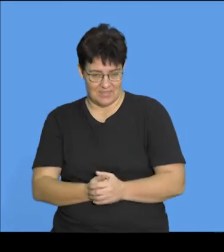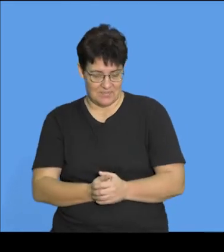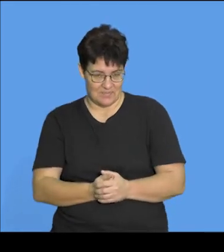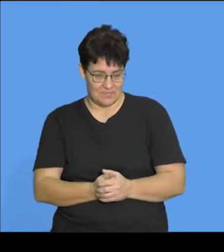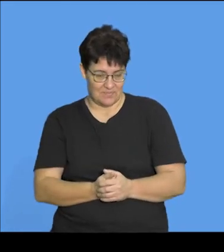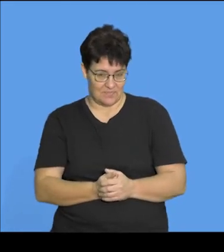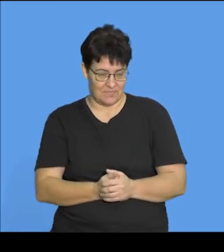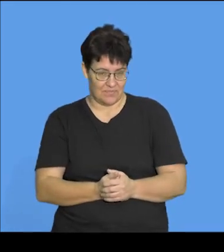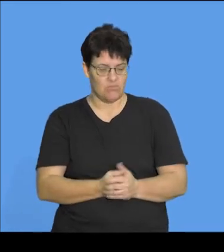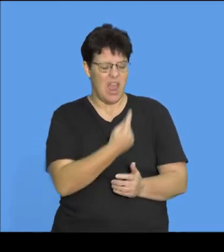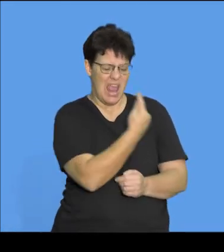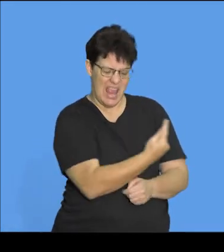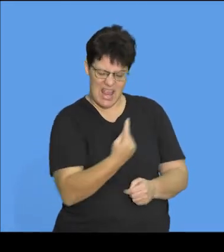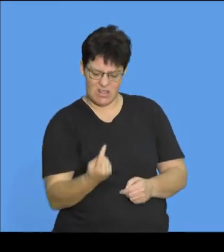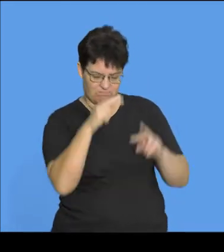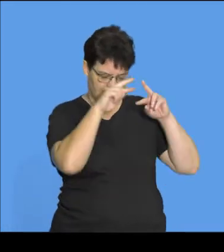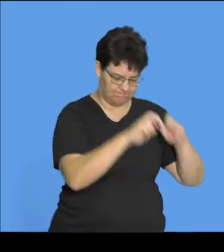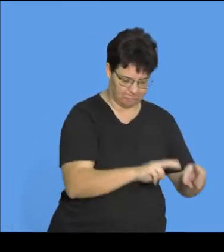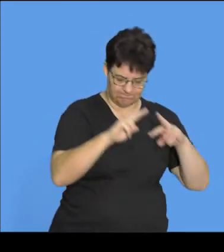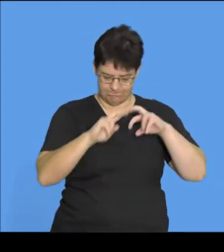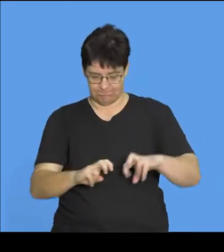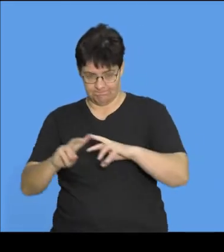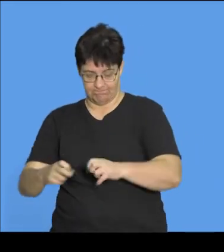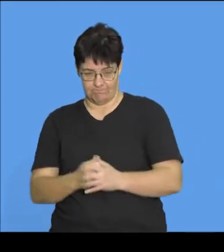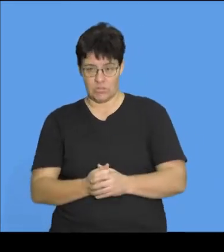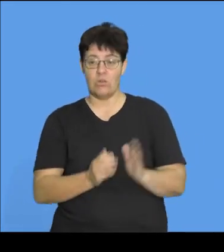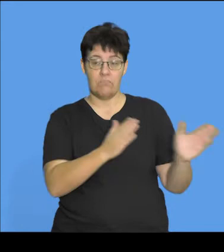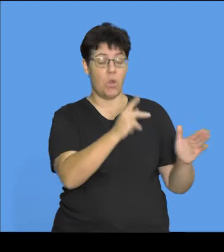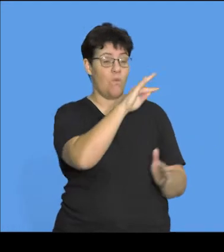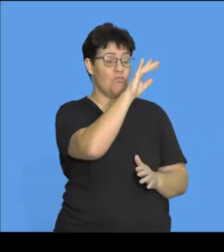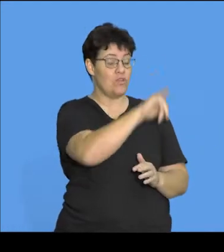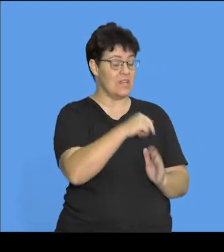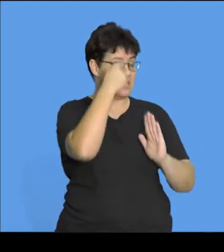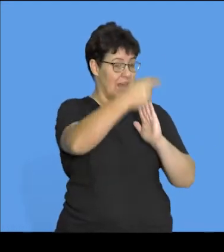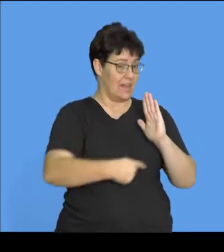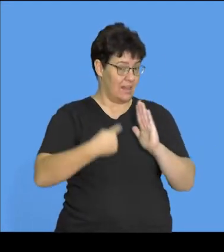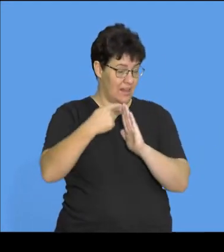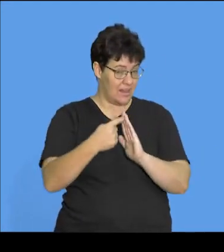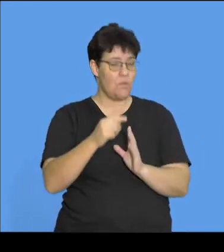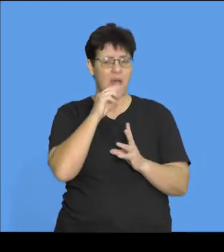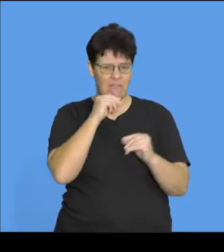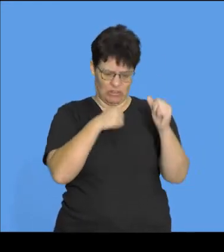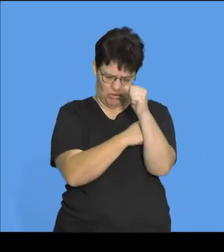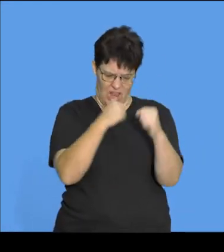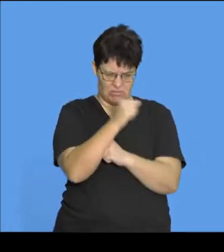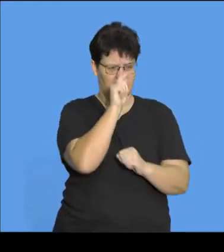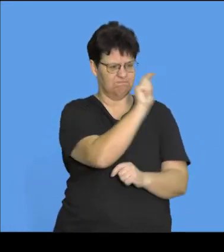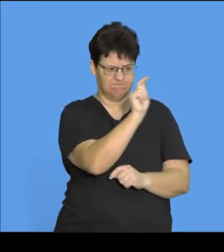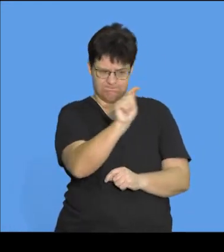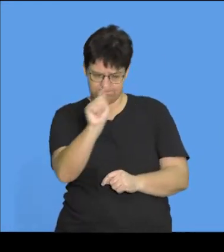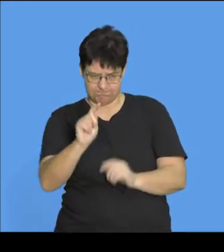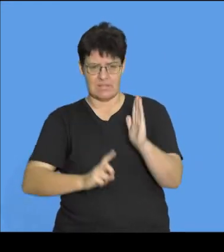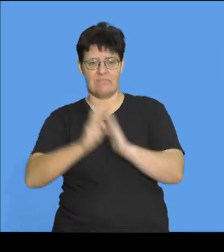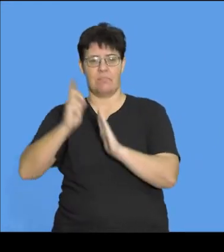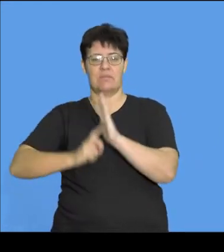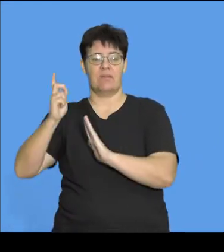detail. So as I mentioned, when we looked at the ovary, we saw that there were several structures that developed from the primary